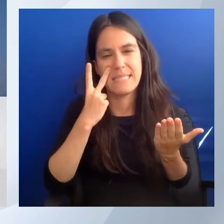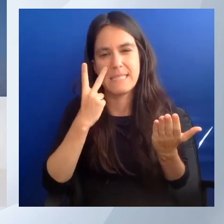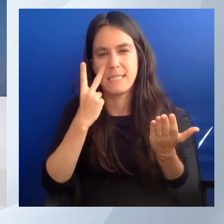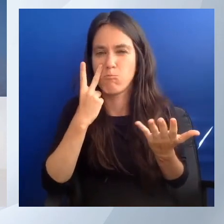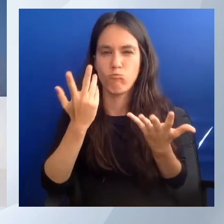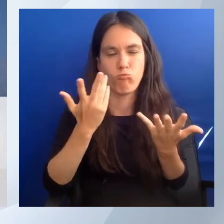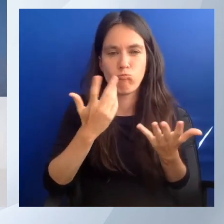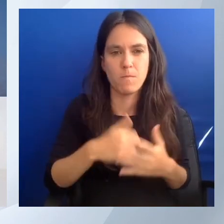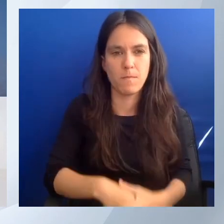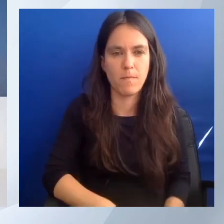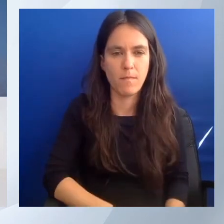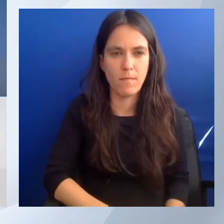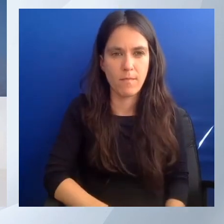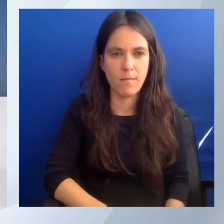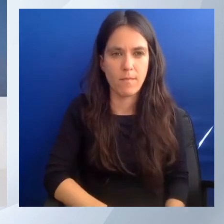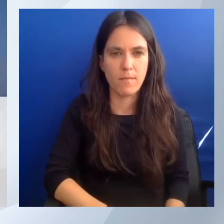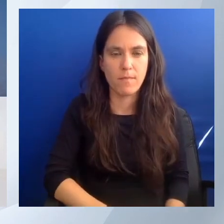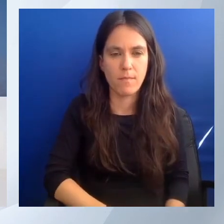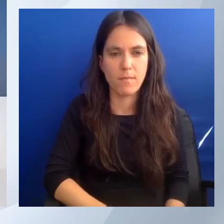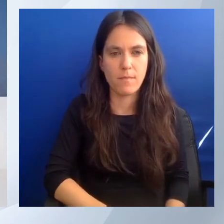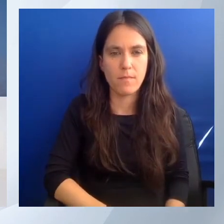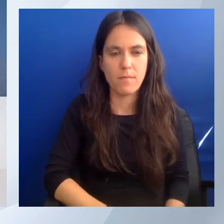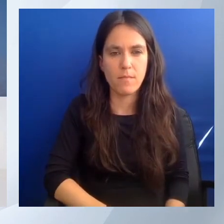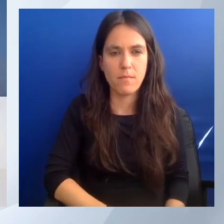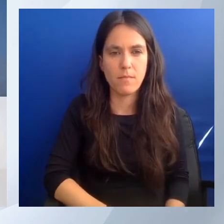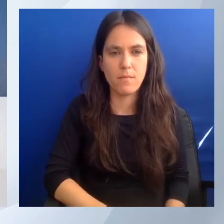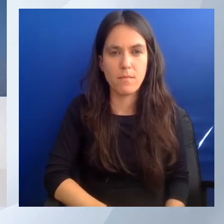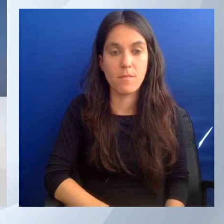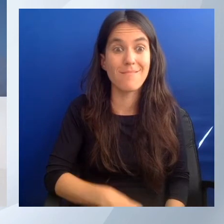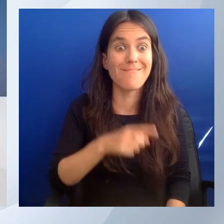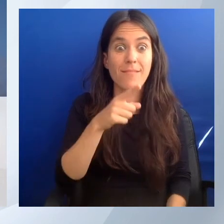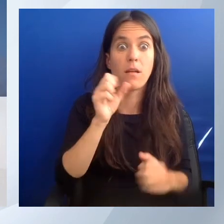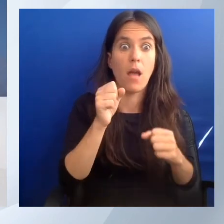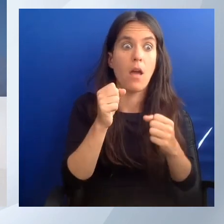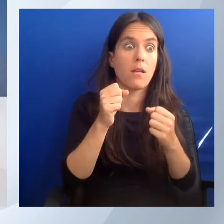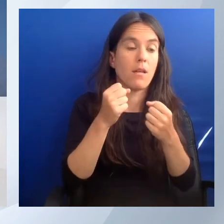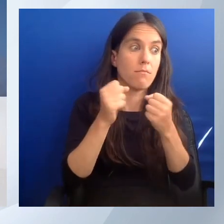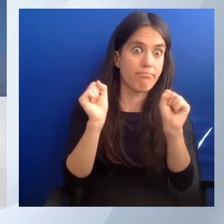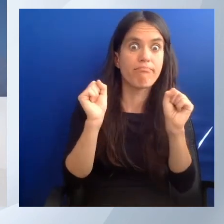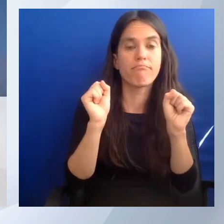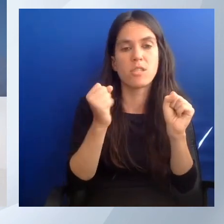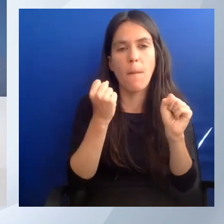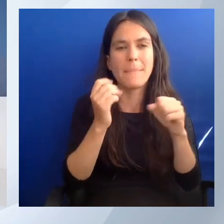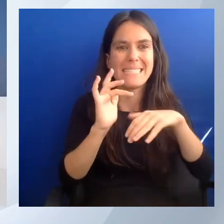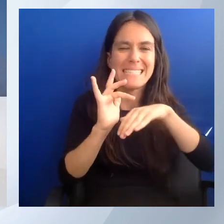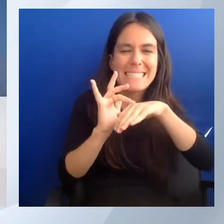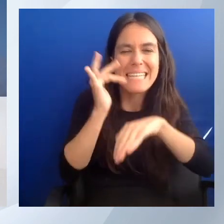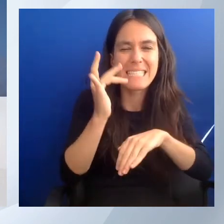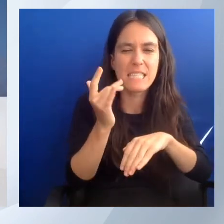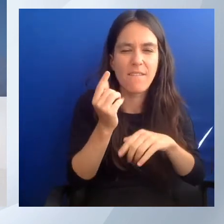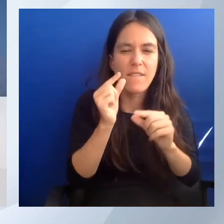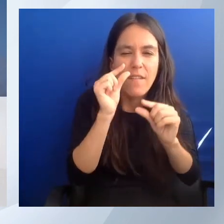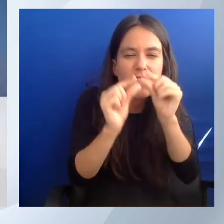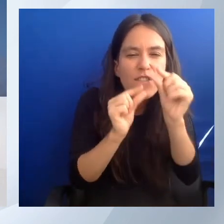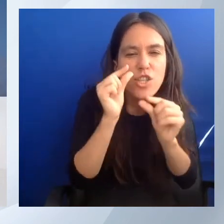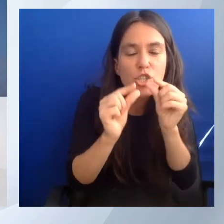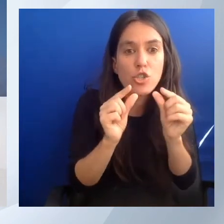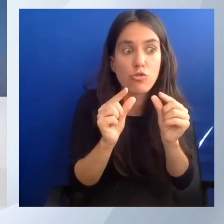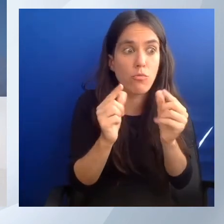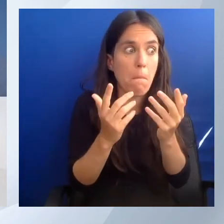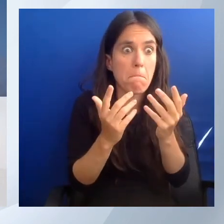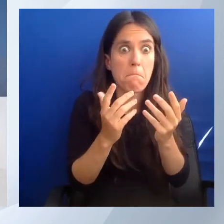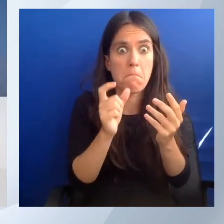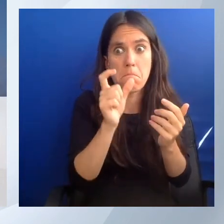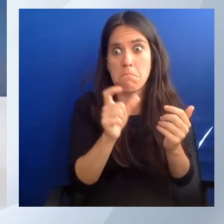Of course, if you're allowed to use certain sensitive features and that's okay with the users as well,